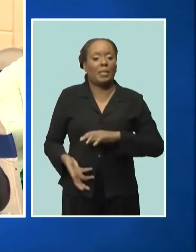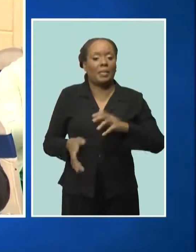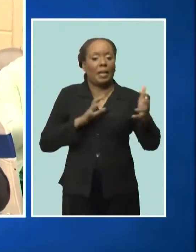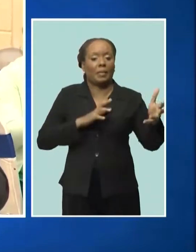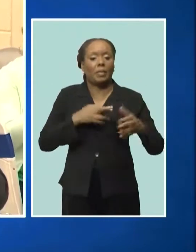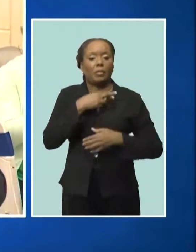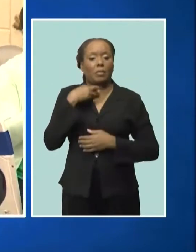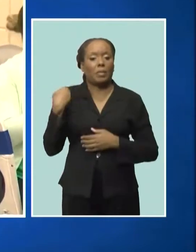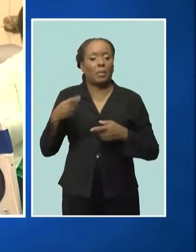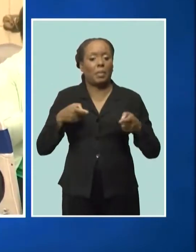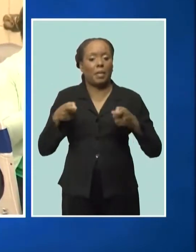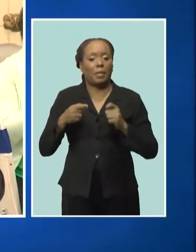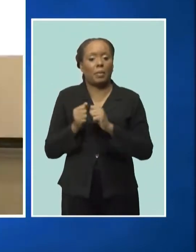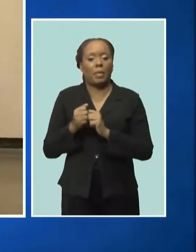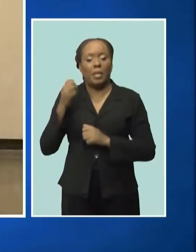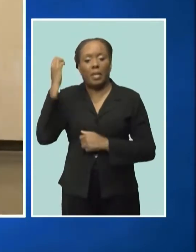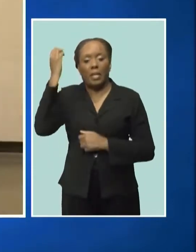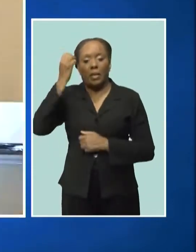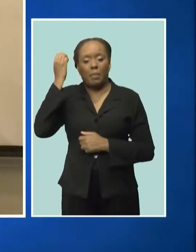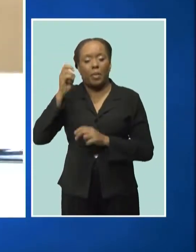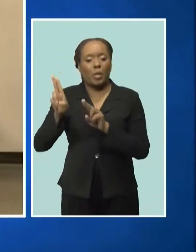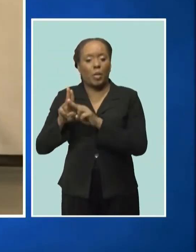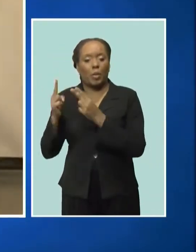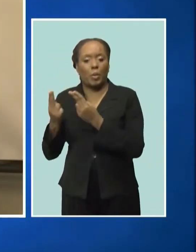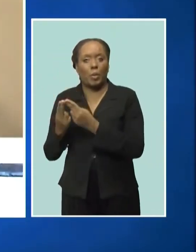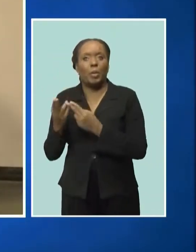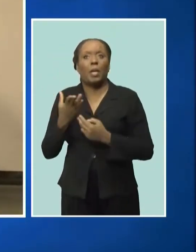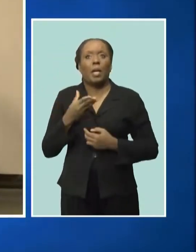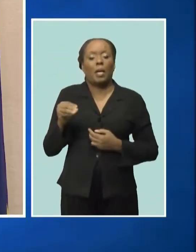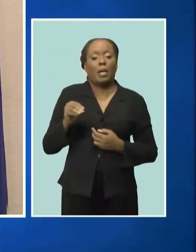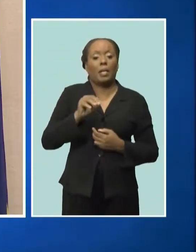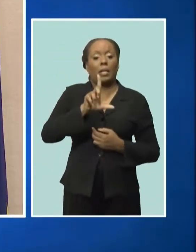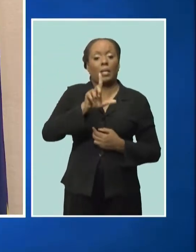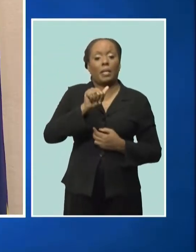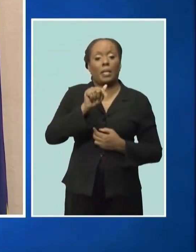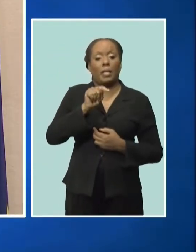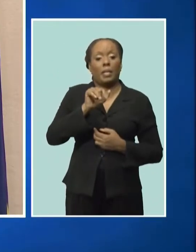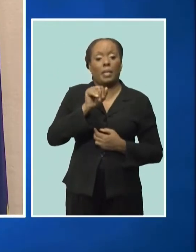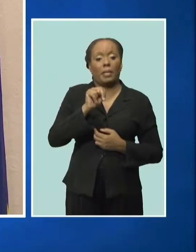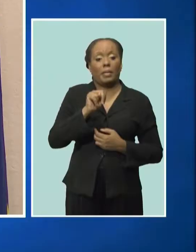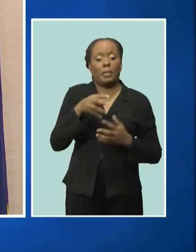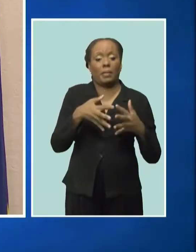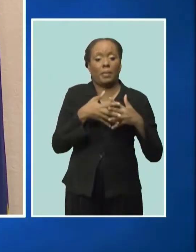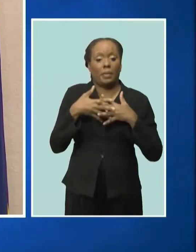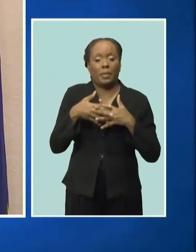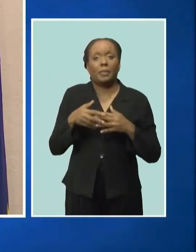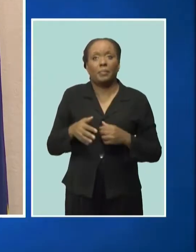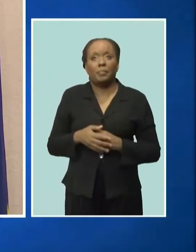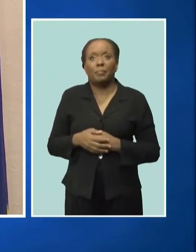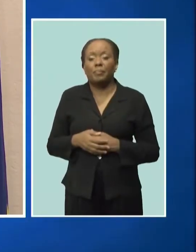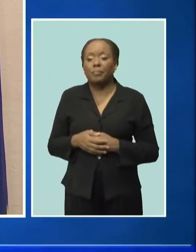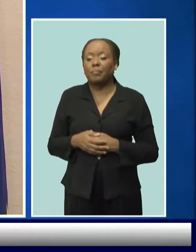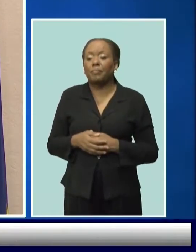Latin America and the Caribbean. Without CAP alerting, we can